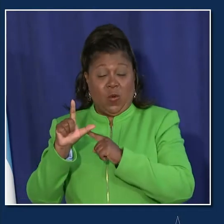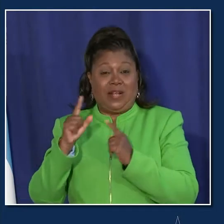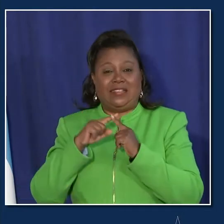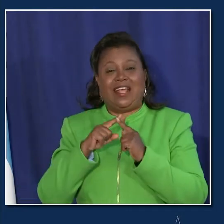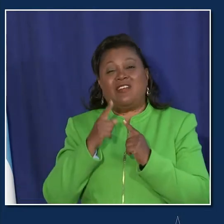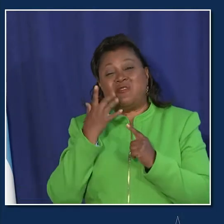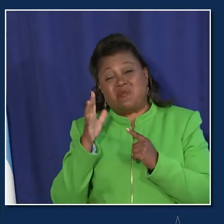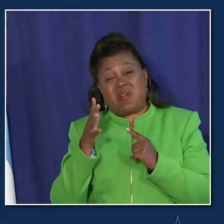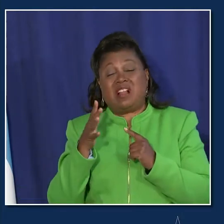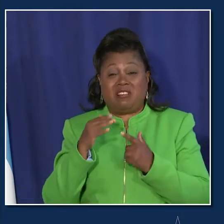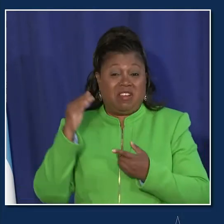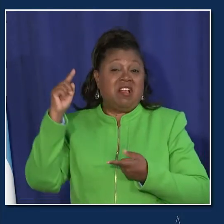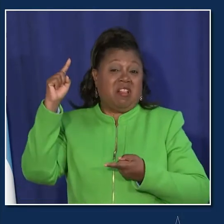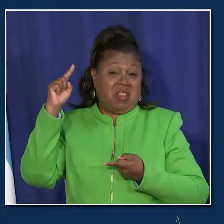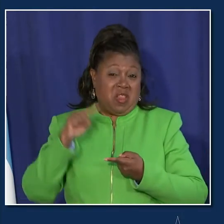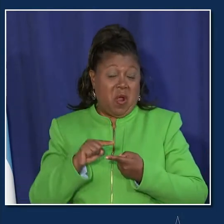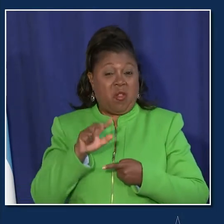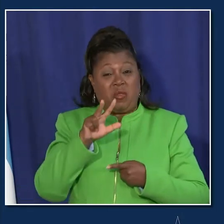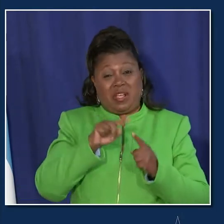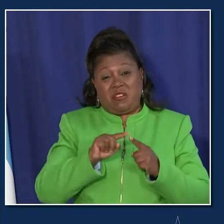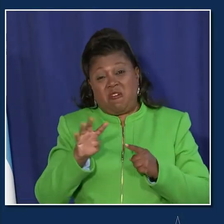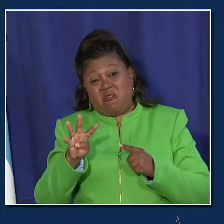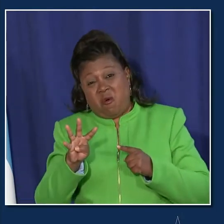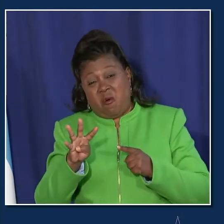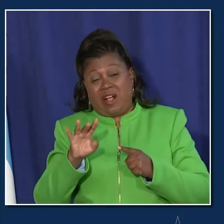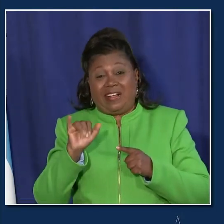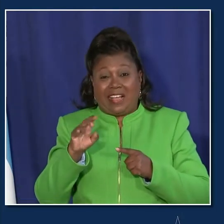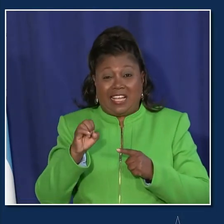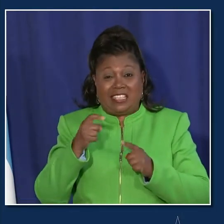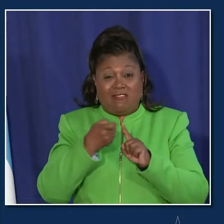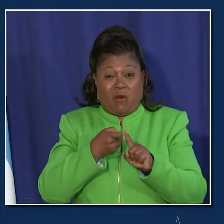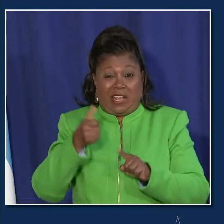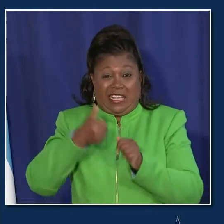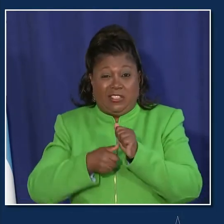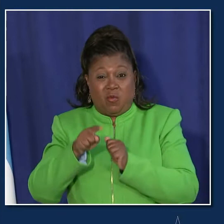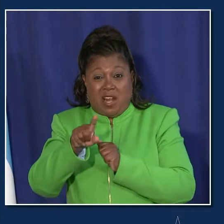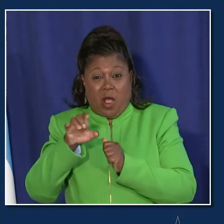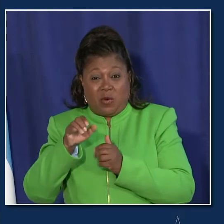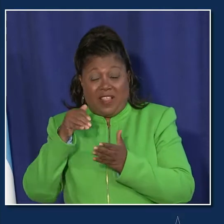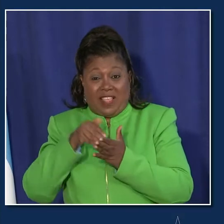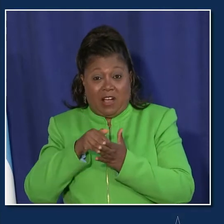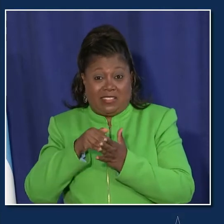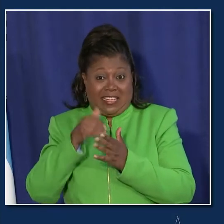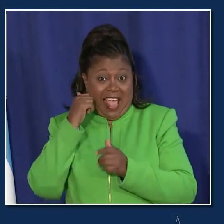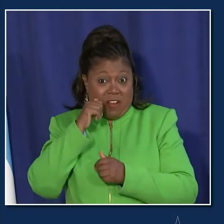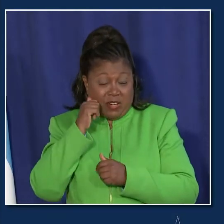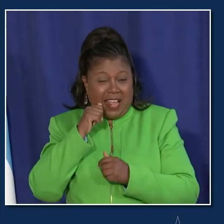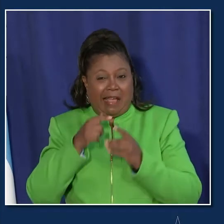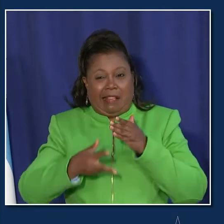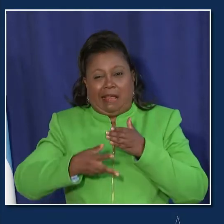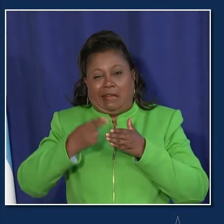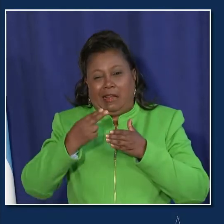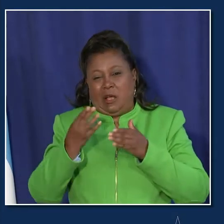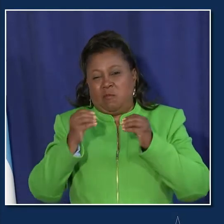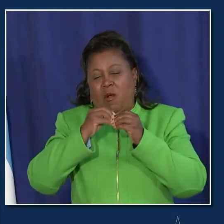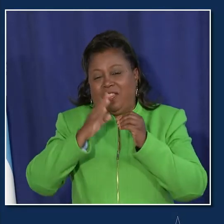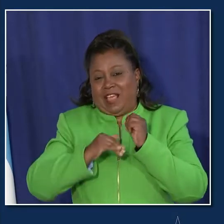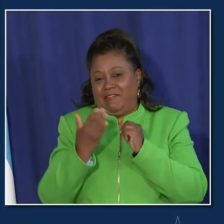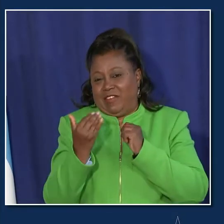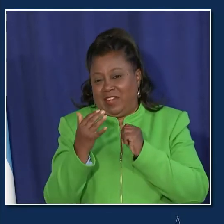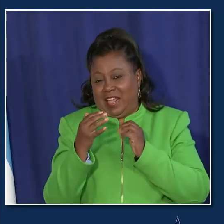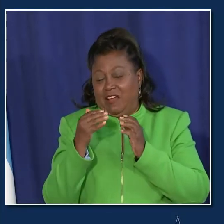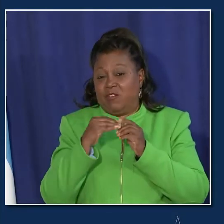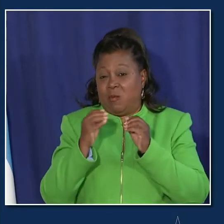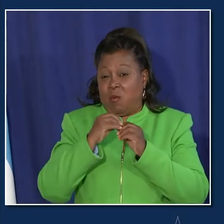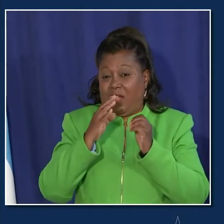at a relatively low 3 to 4 cases per 100,000 per day. Our cutoff here is more than 15 per 100,000